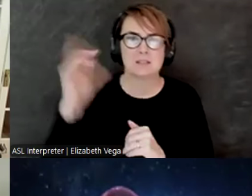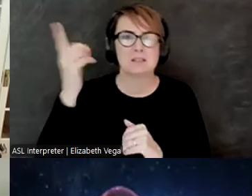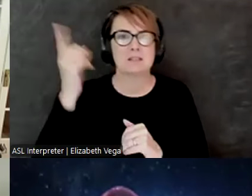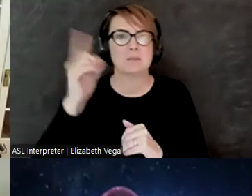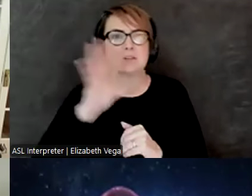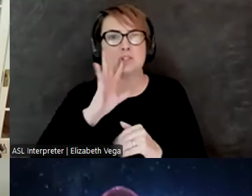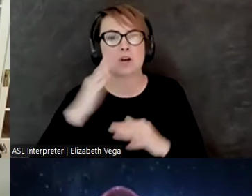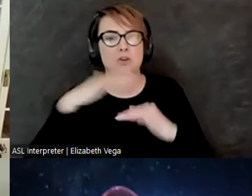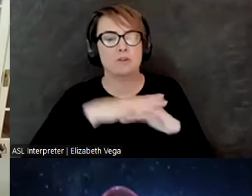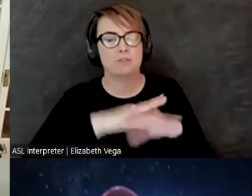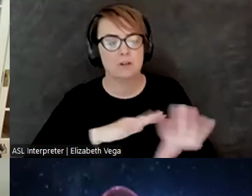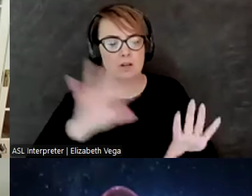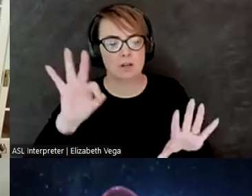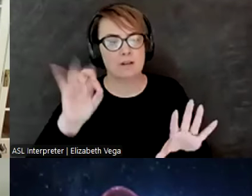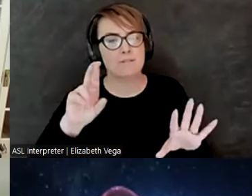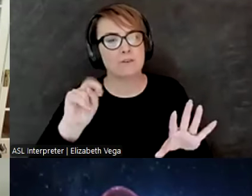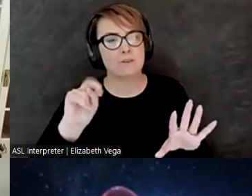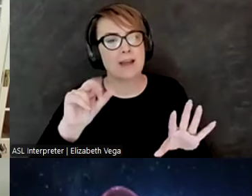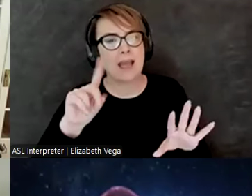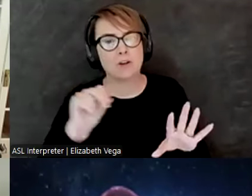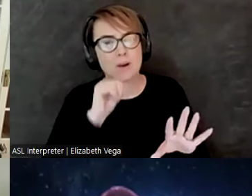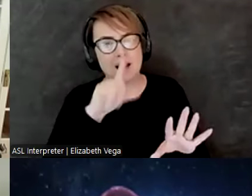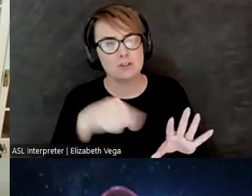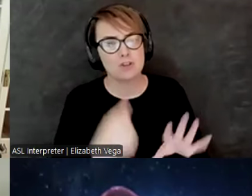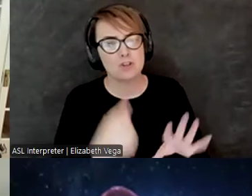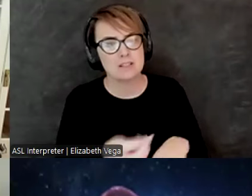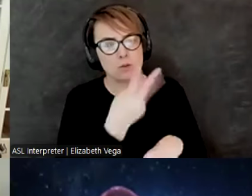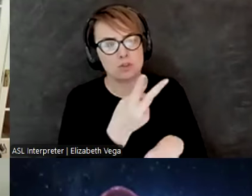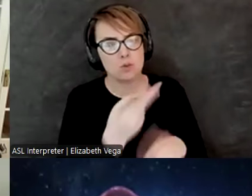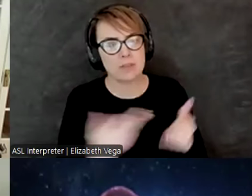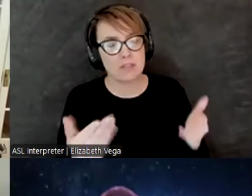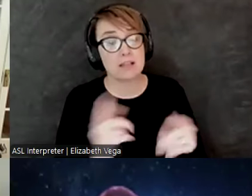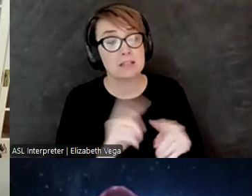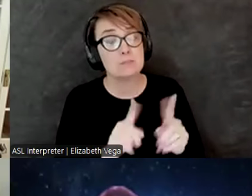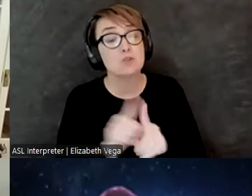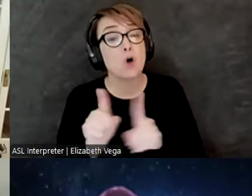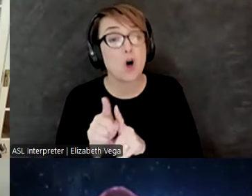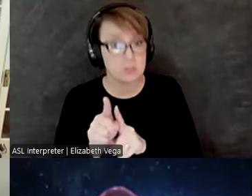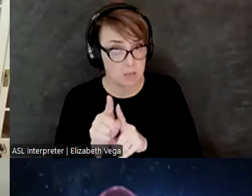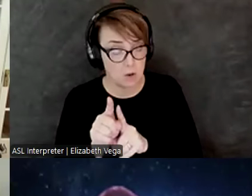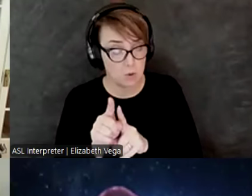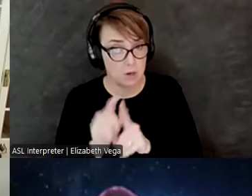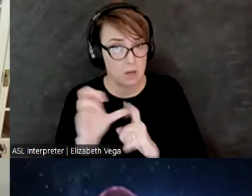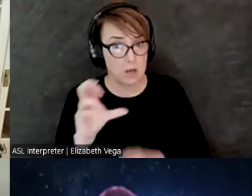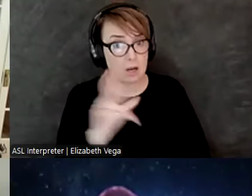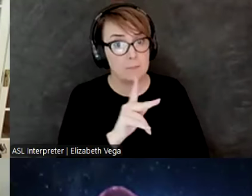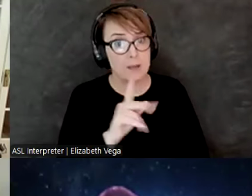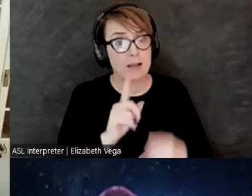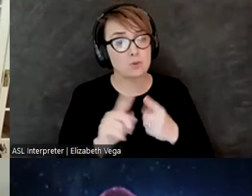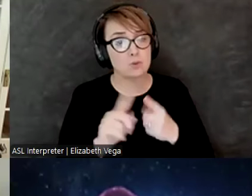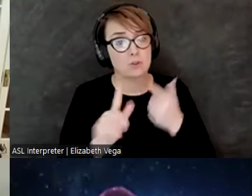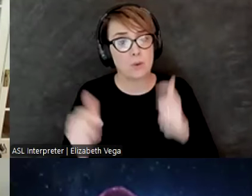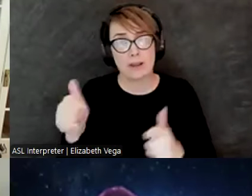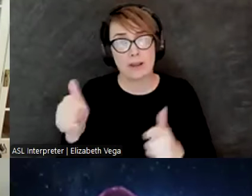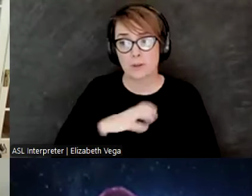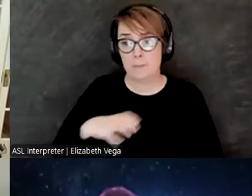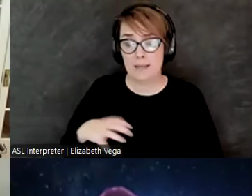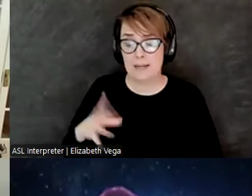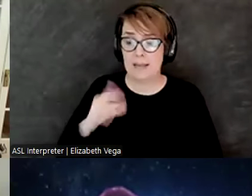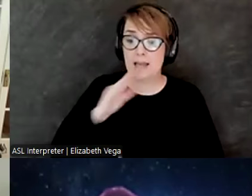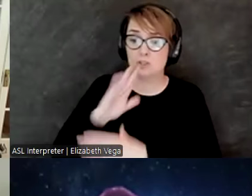Fernando, it's not just those two things, but you're also going to come back to the greater committee and